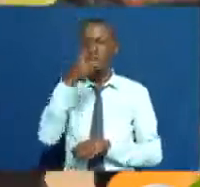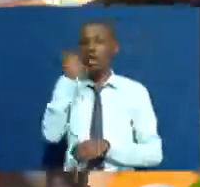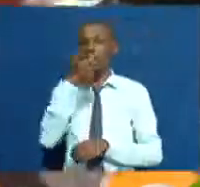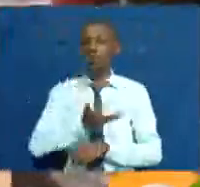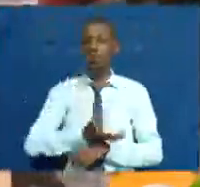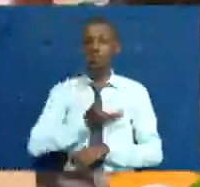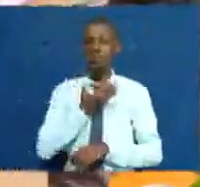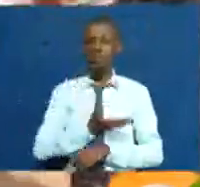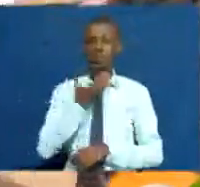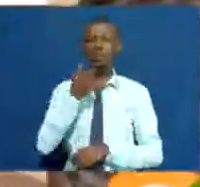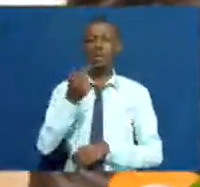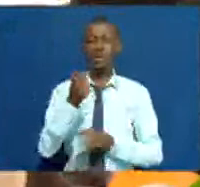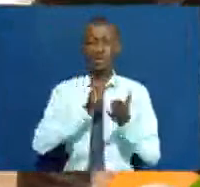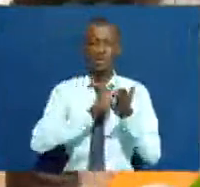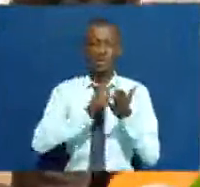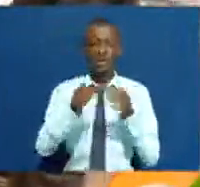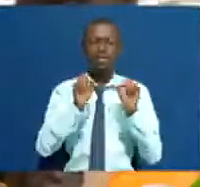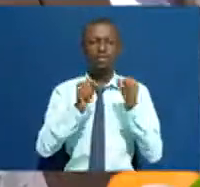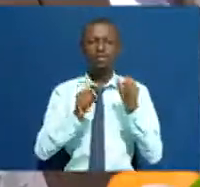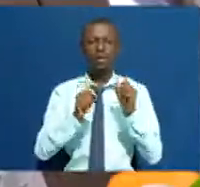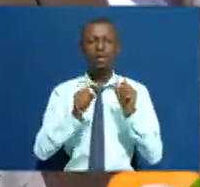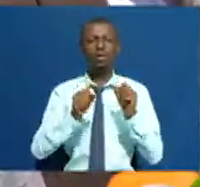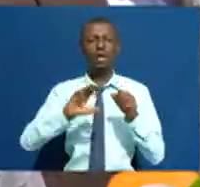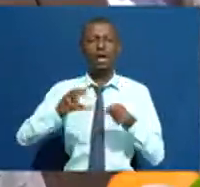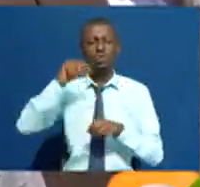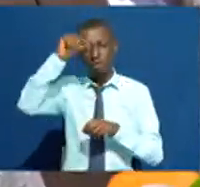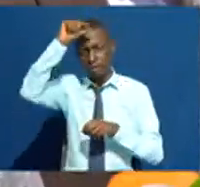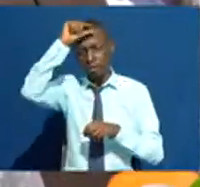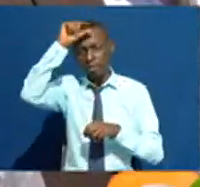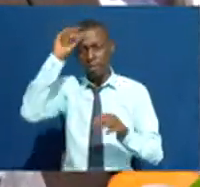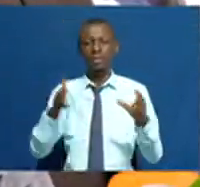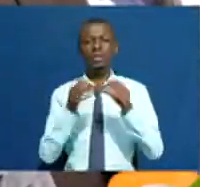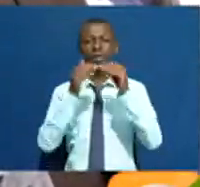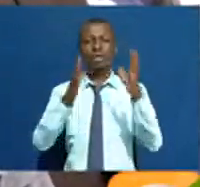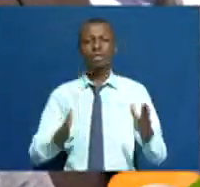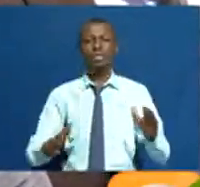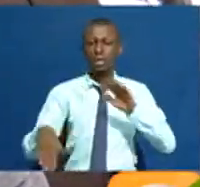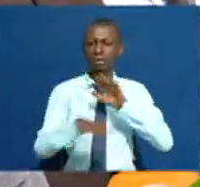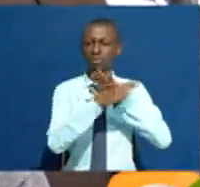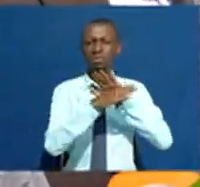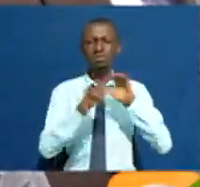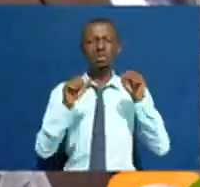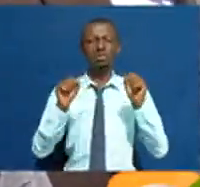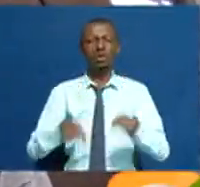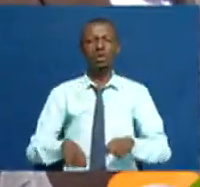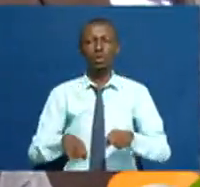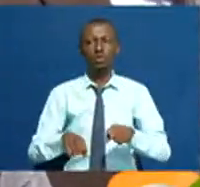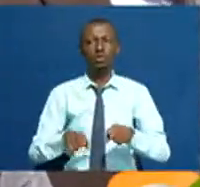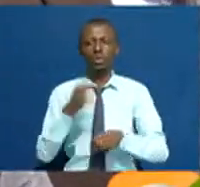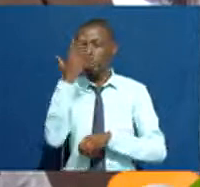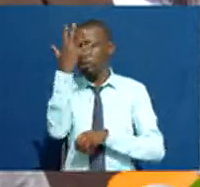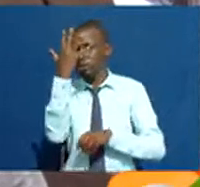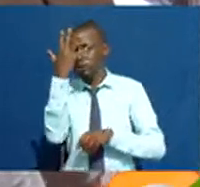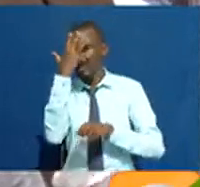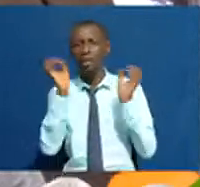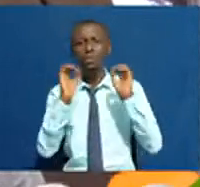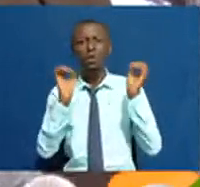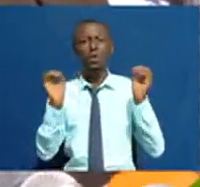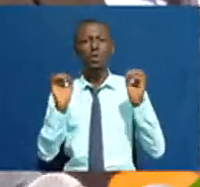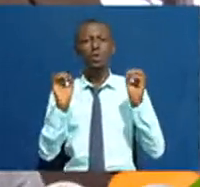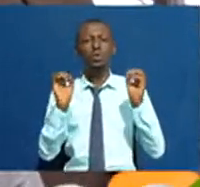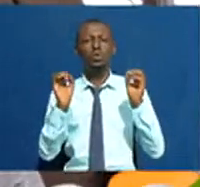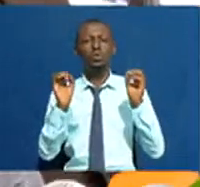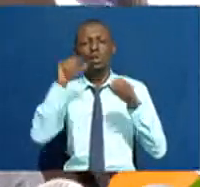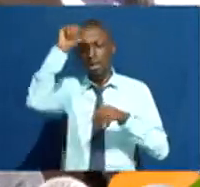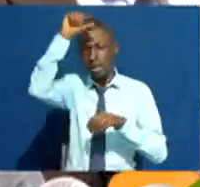to petition the removal of county leadership. Amuna hata aibu kwa hiyo ulimwengu wa saa hii kudanganya mtoto nyinyi kama